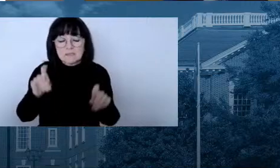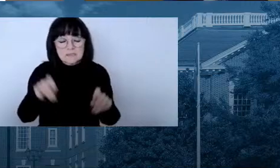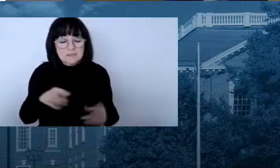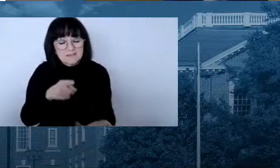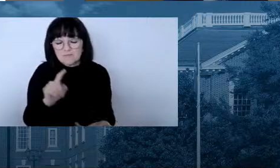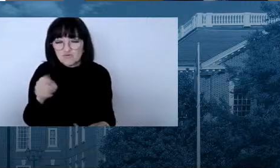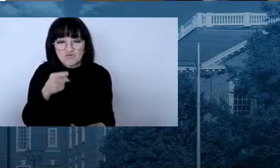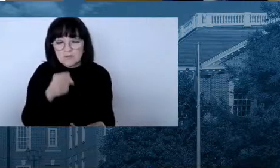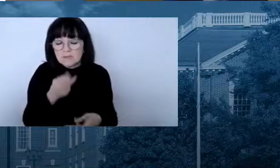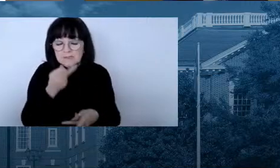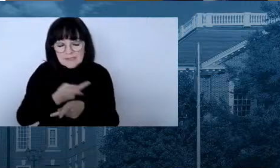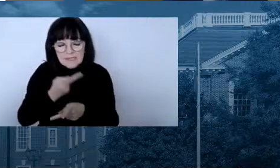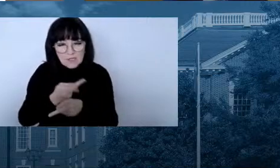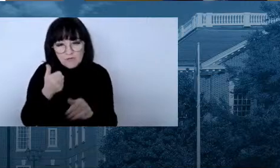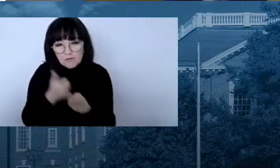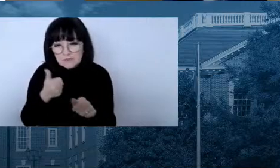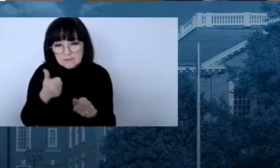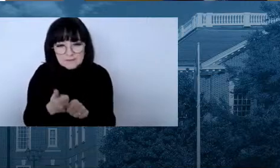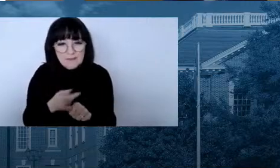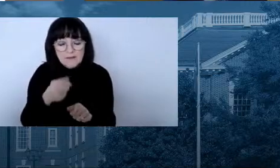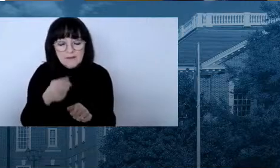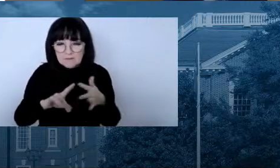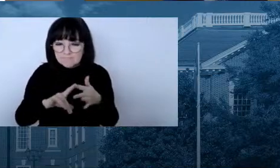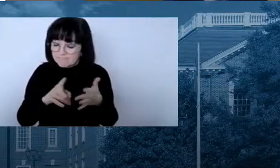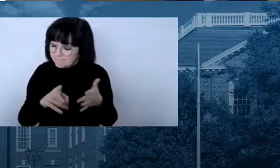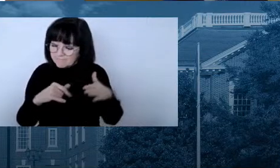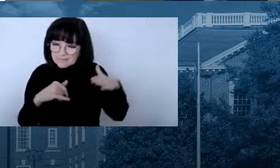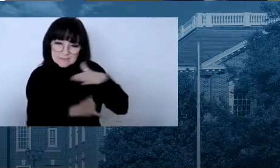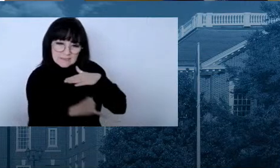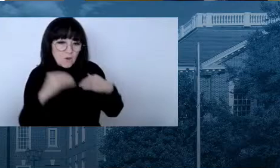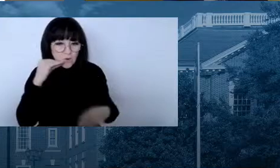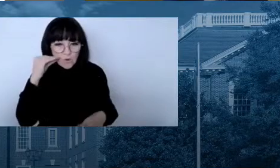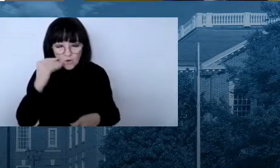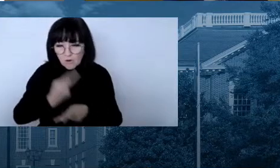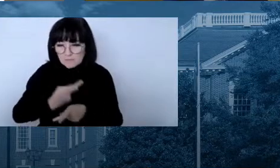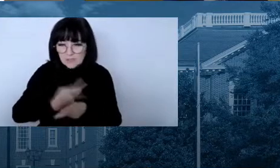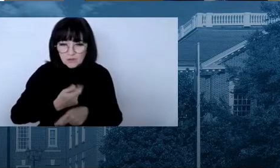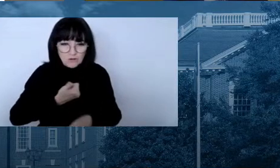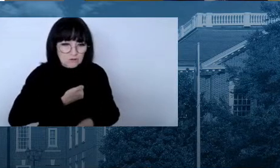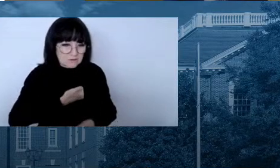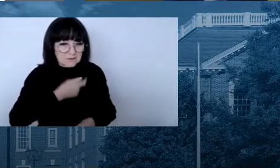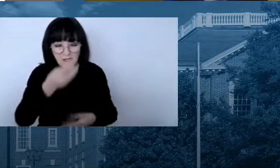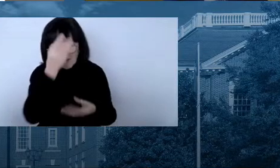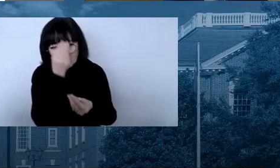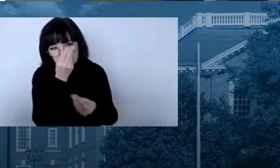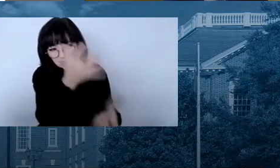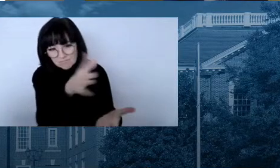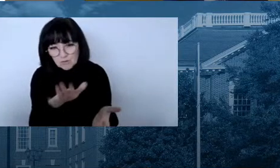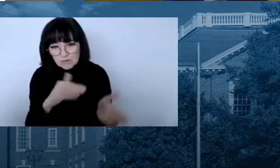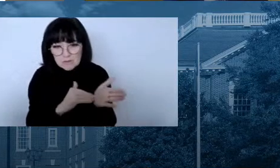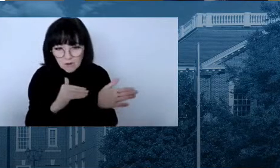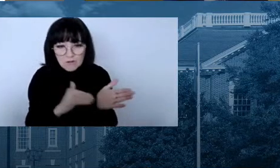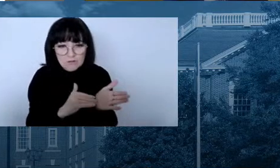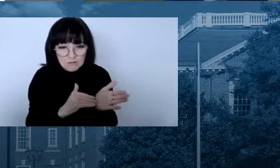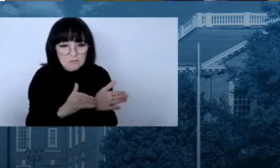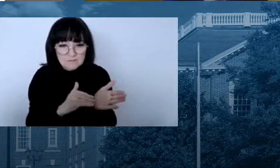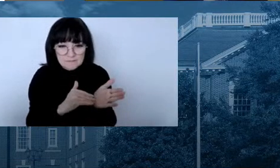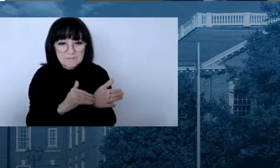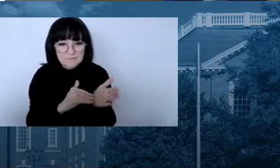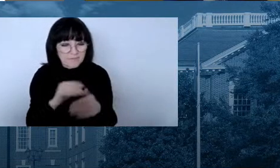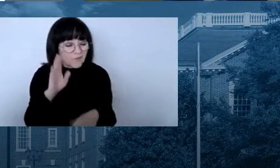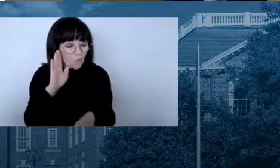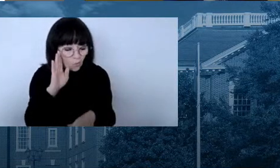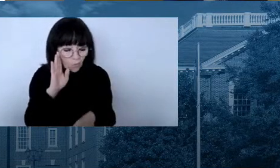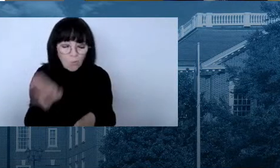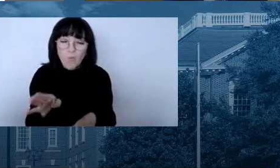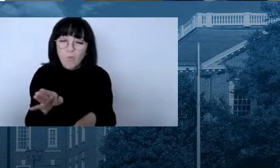positive, go ahead and start isolating, take care of yourself, notify your doctor. It's going to be bumpy